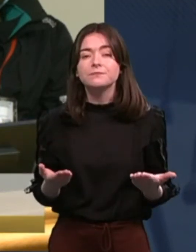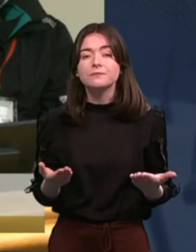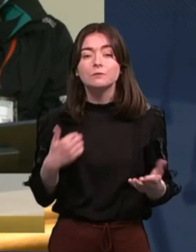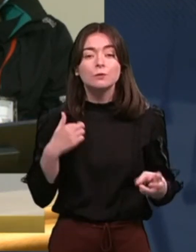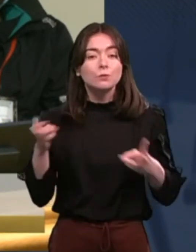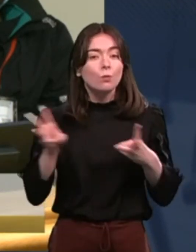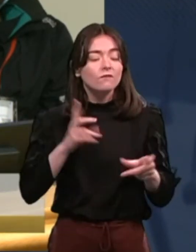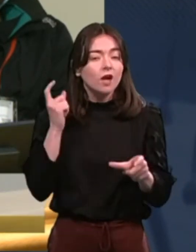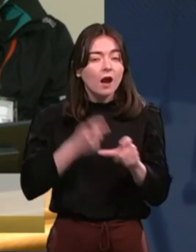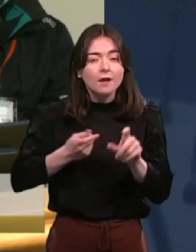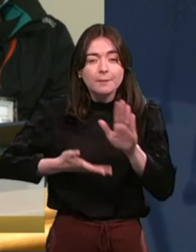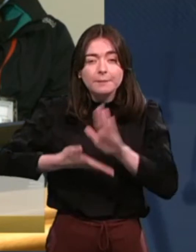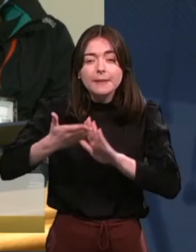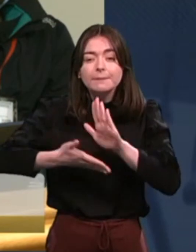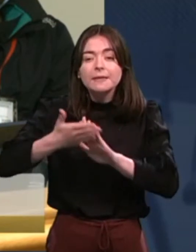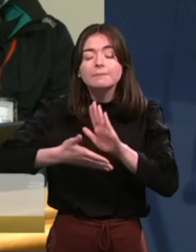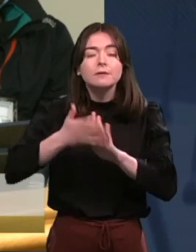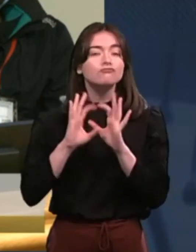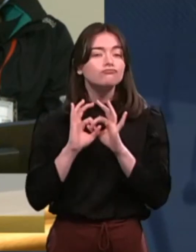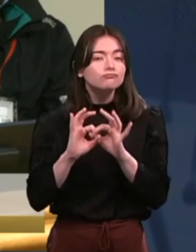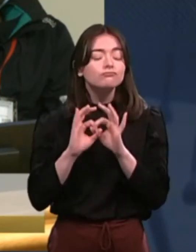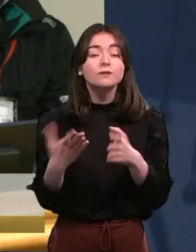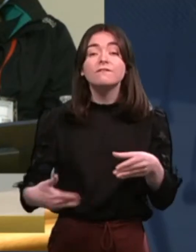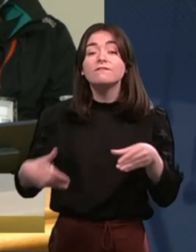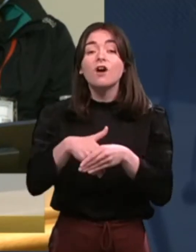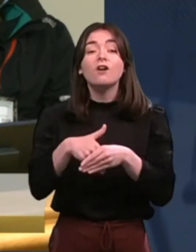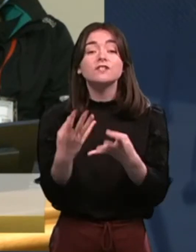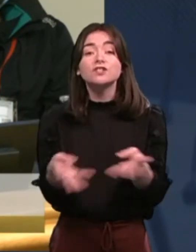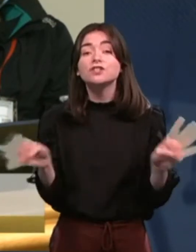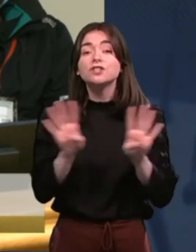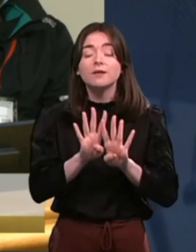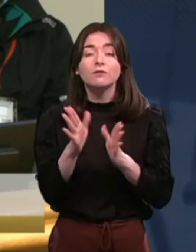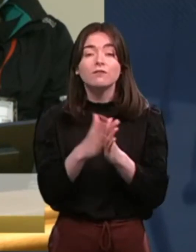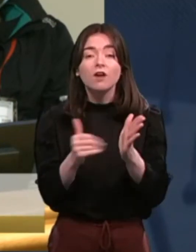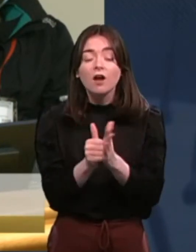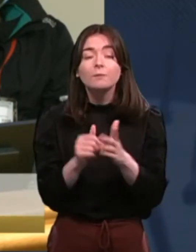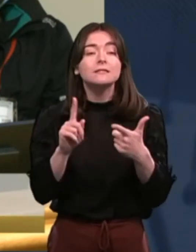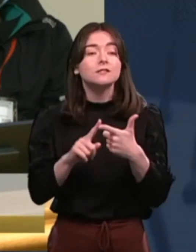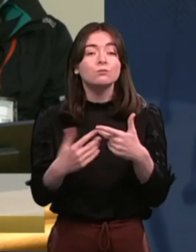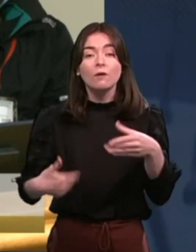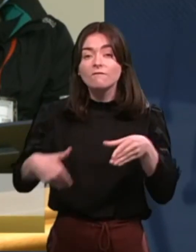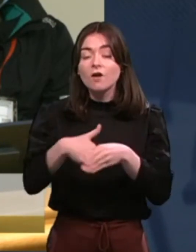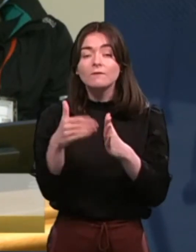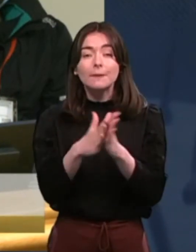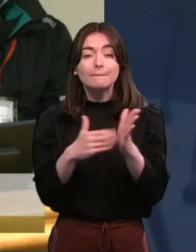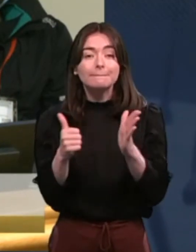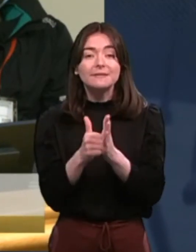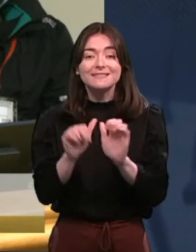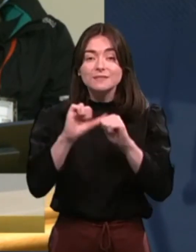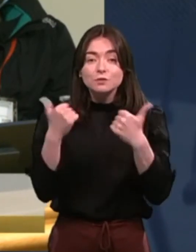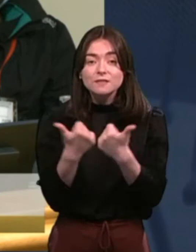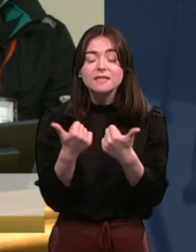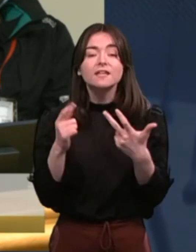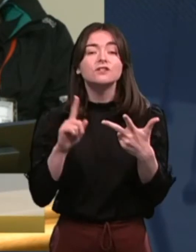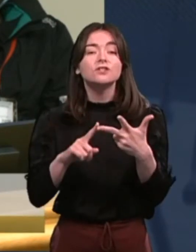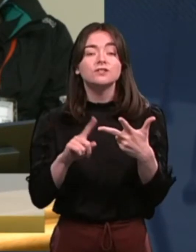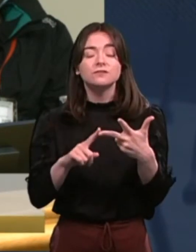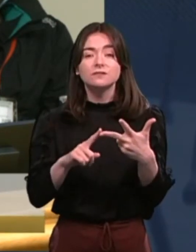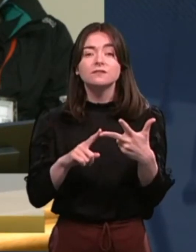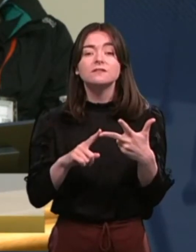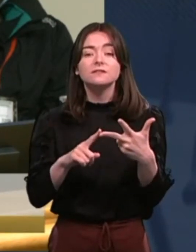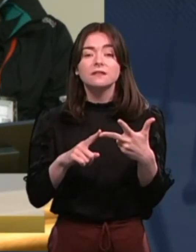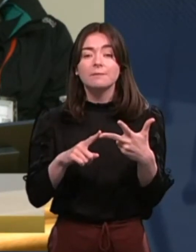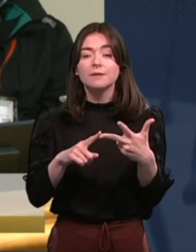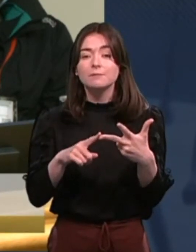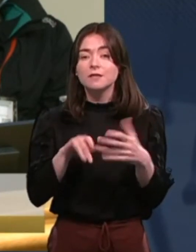very hard at building relationships. We're involved in chambers of commerce, we're involved in business associations, and maybe in rural areas